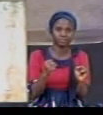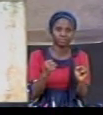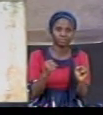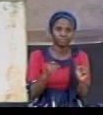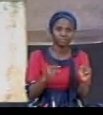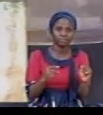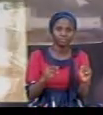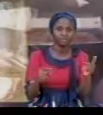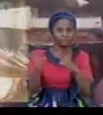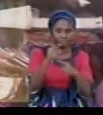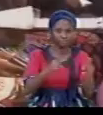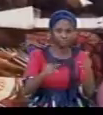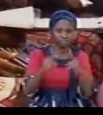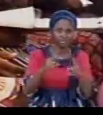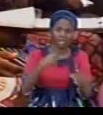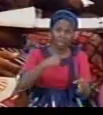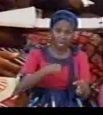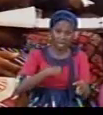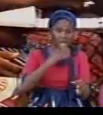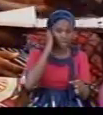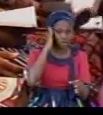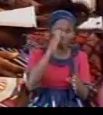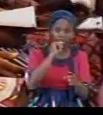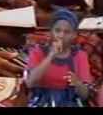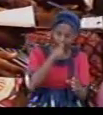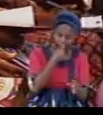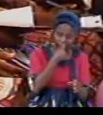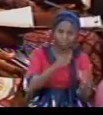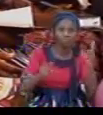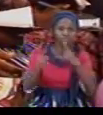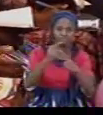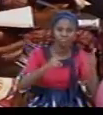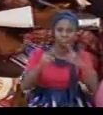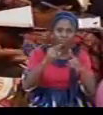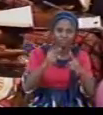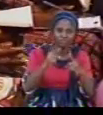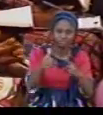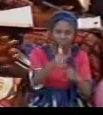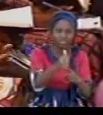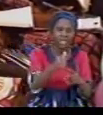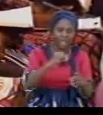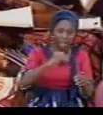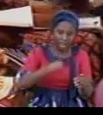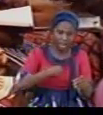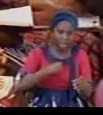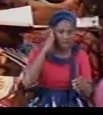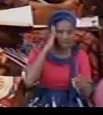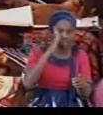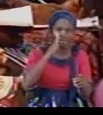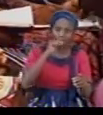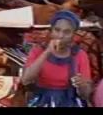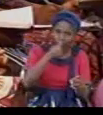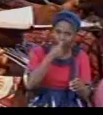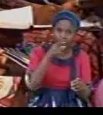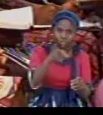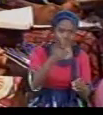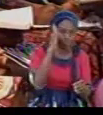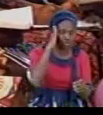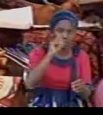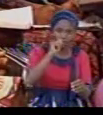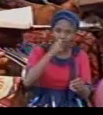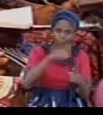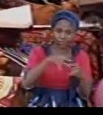will endure. I will endure. Will endure to the end in